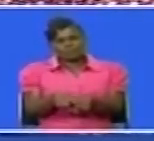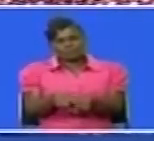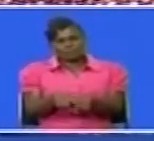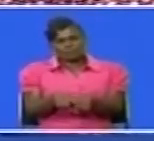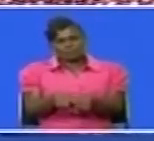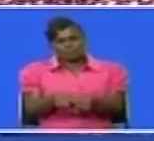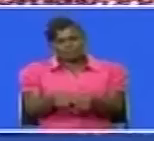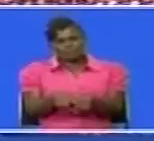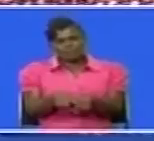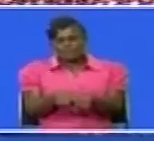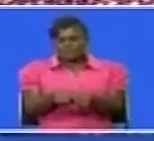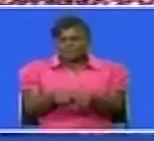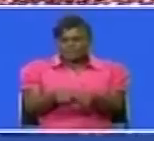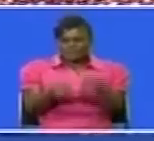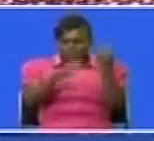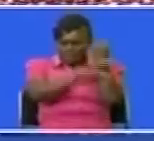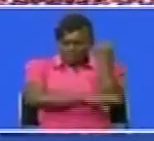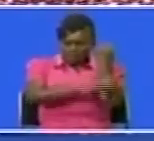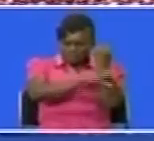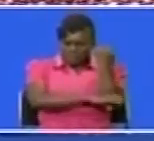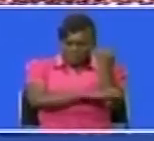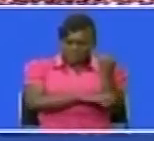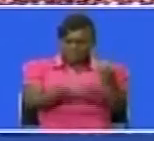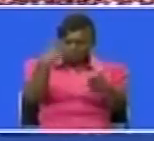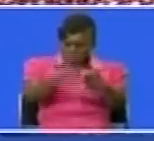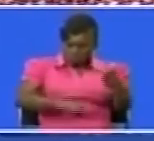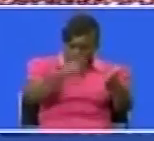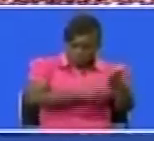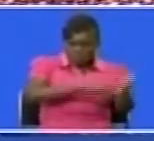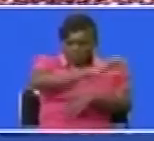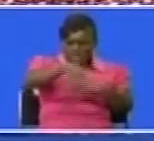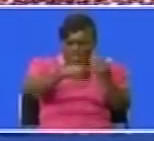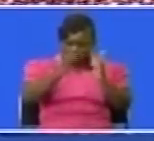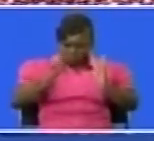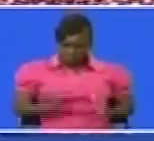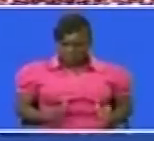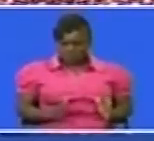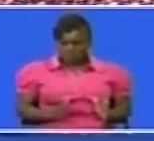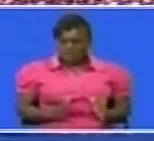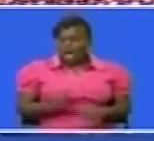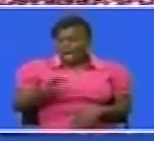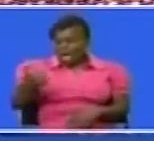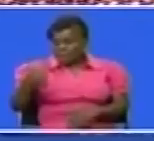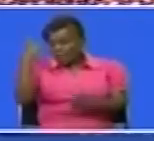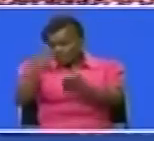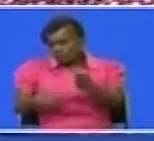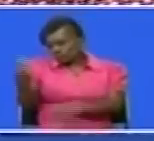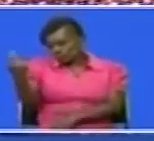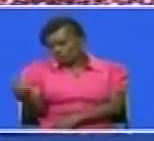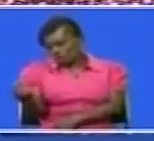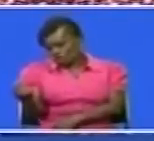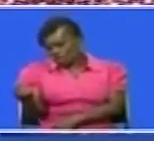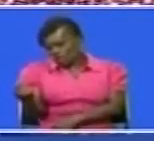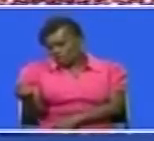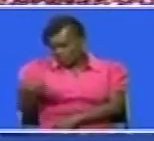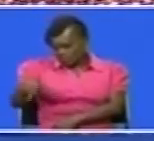happening, you know. The state essentially extracts from everybody. What it does is some are extracted from less than others. And that's what we